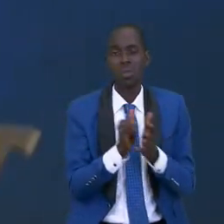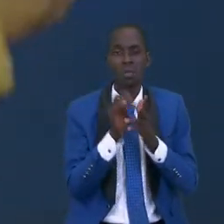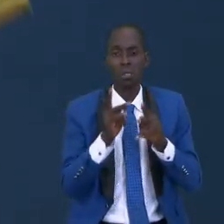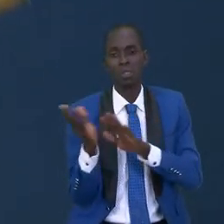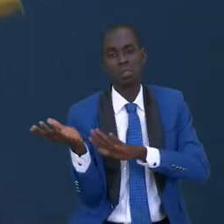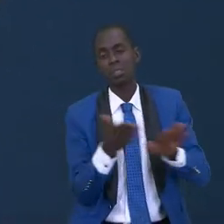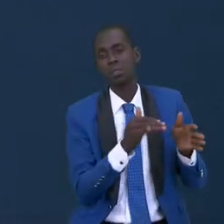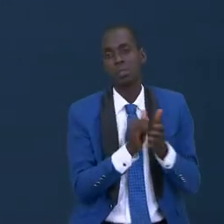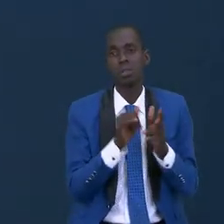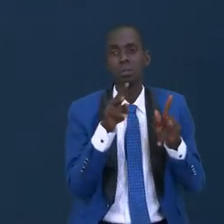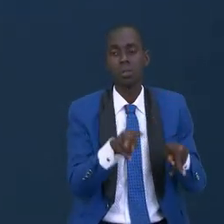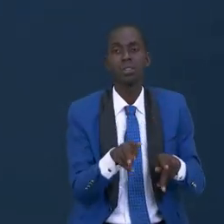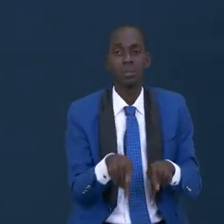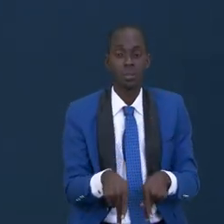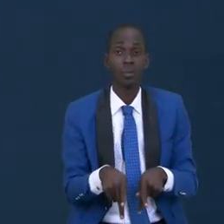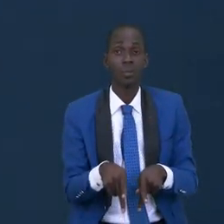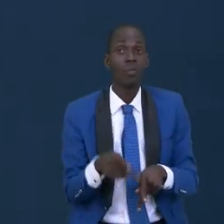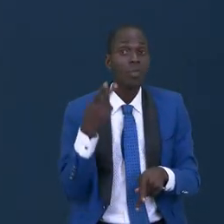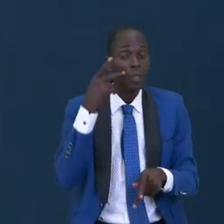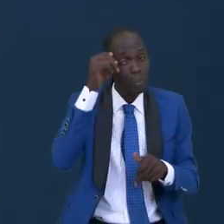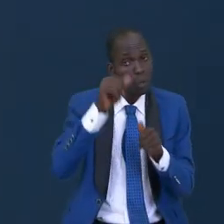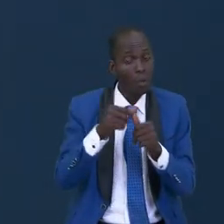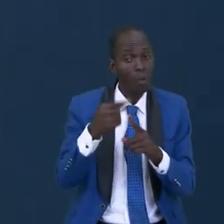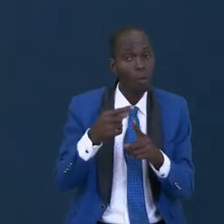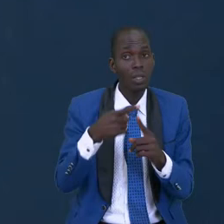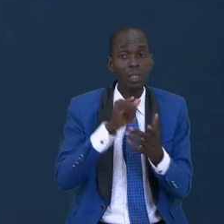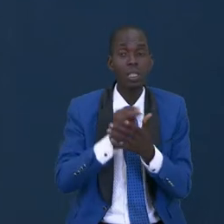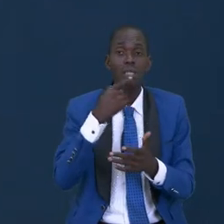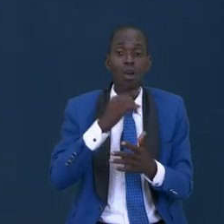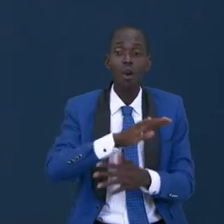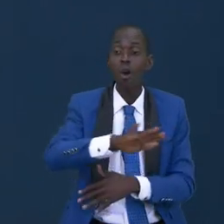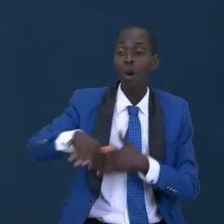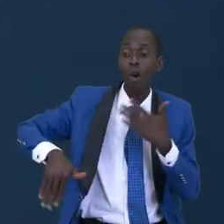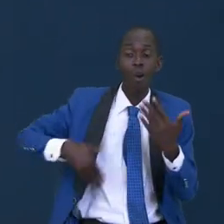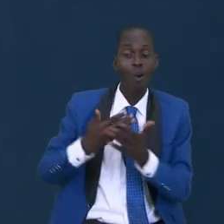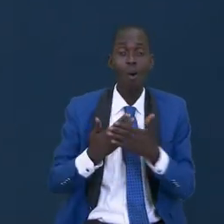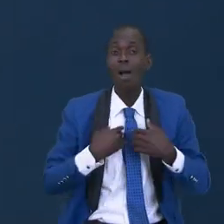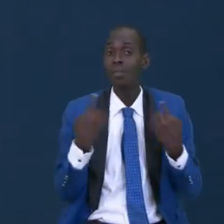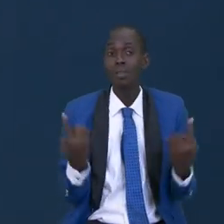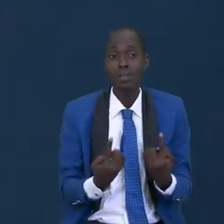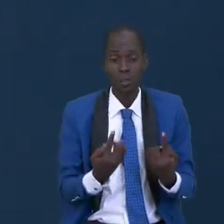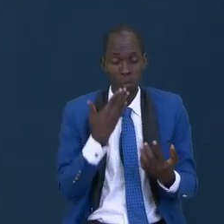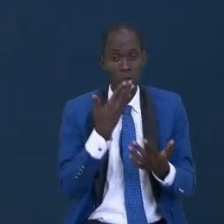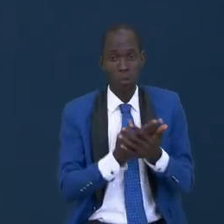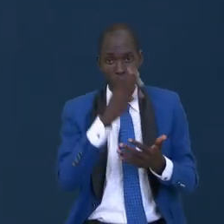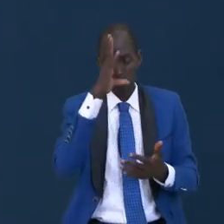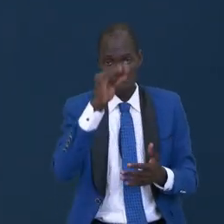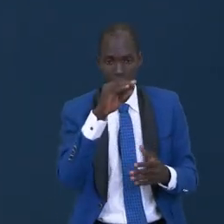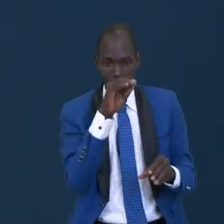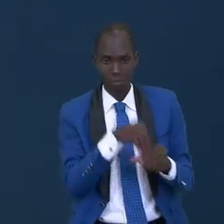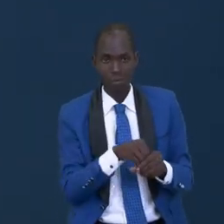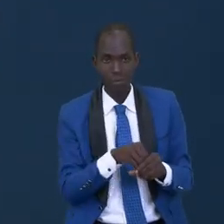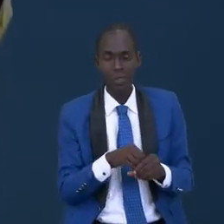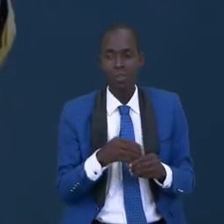remember? All have sinned. Good men, generous men, plain